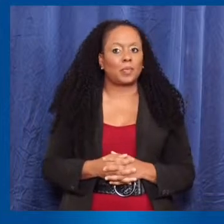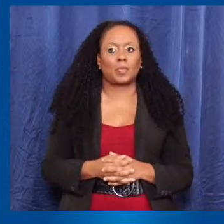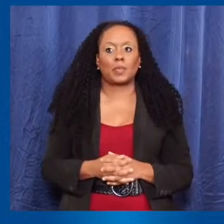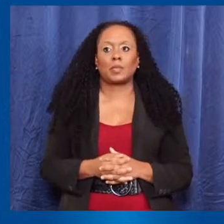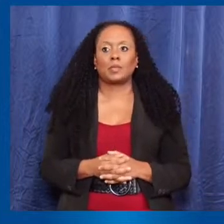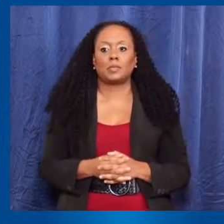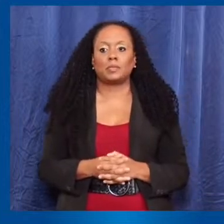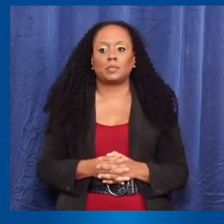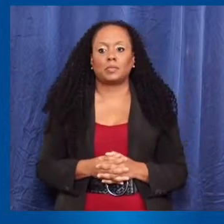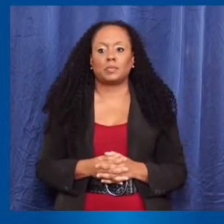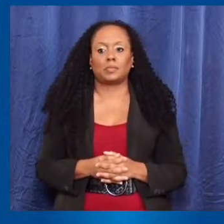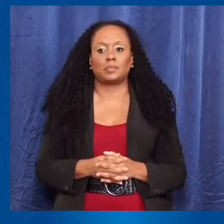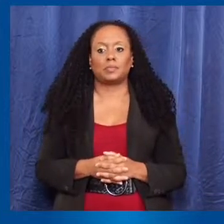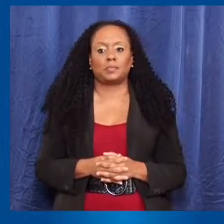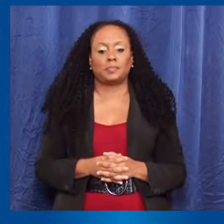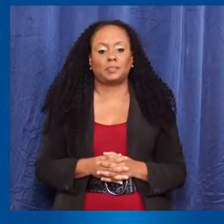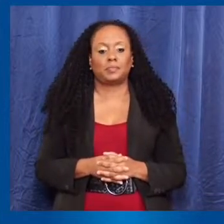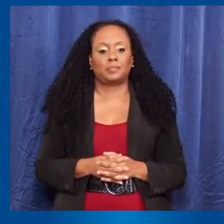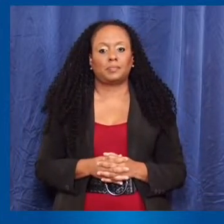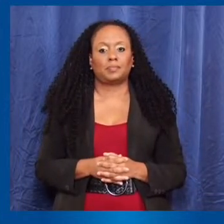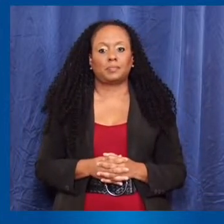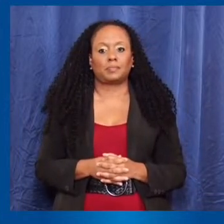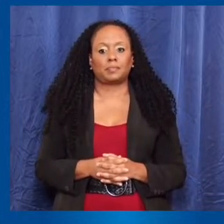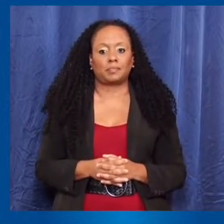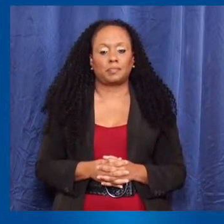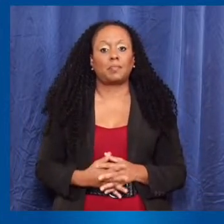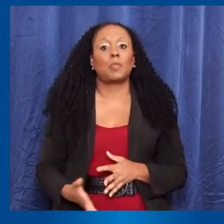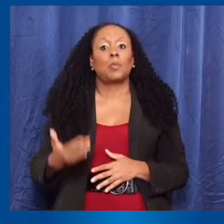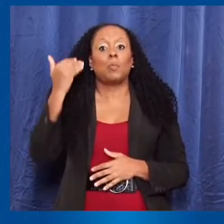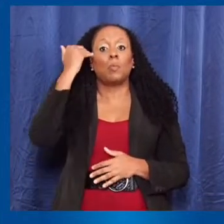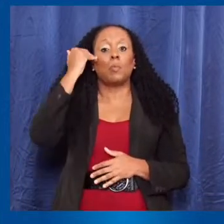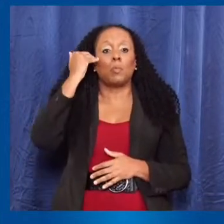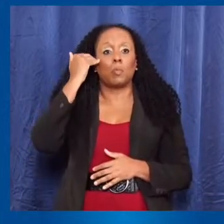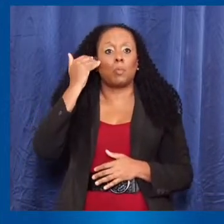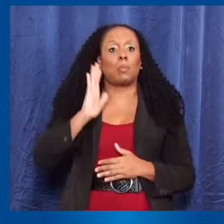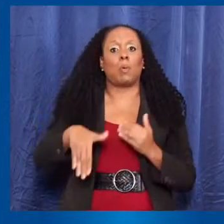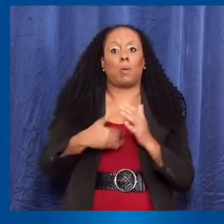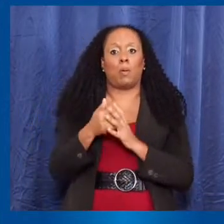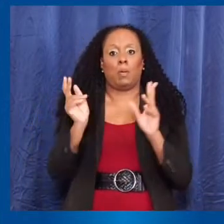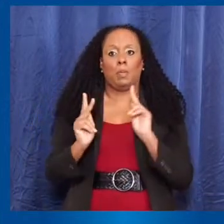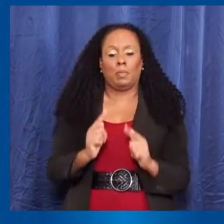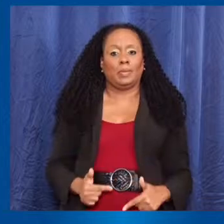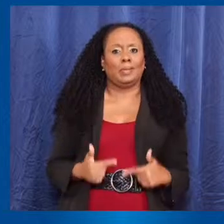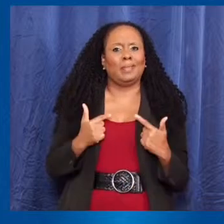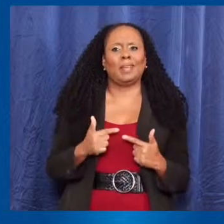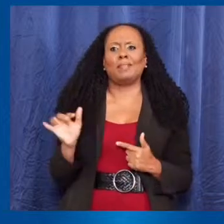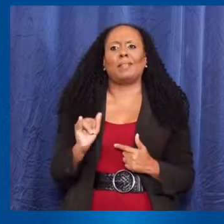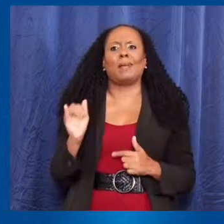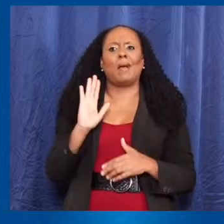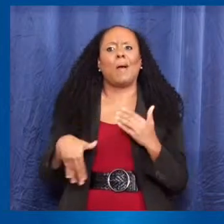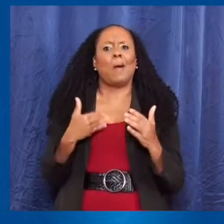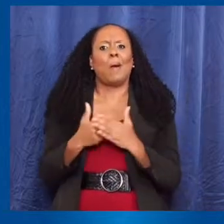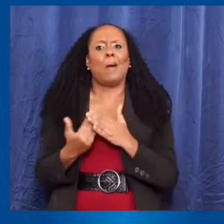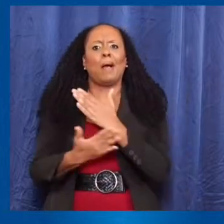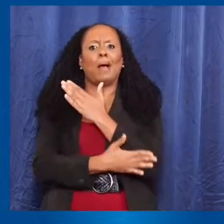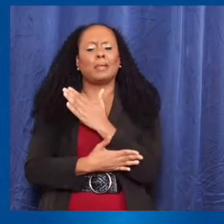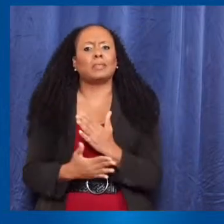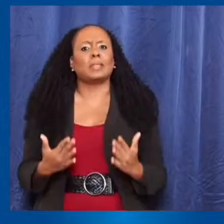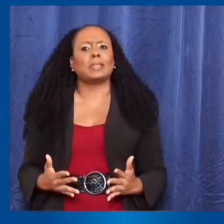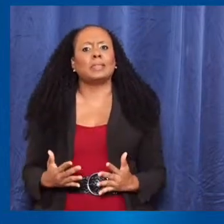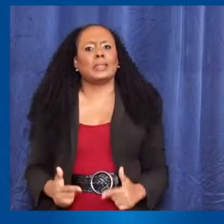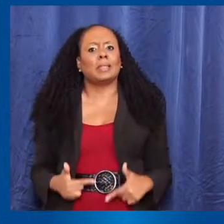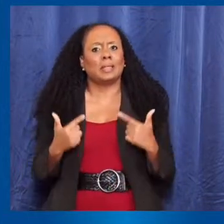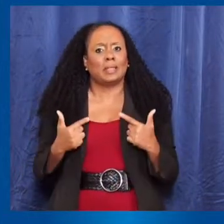There's a moment in everyone's life, just as there's a moment in a country's life, when to